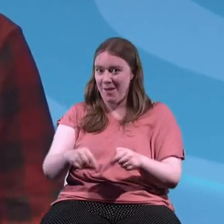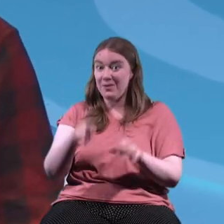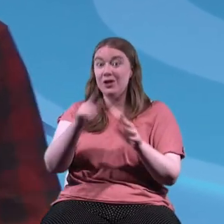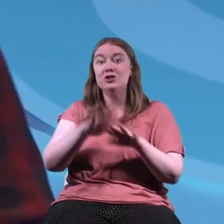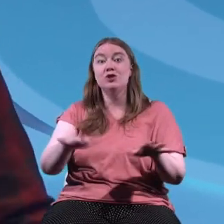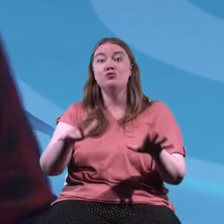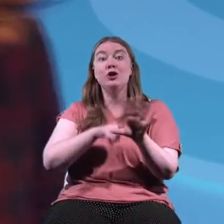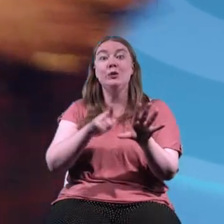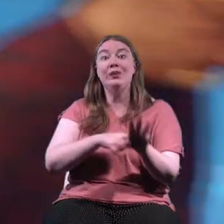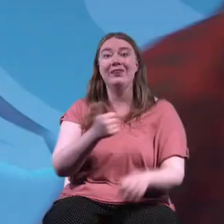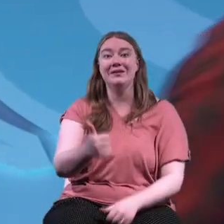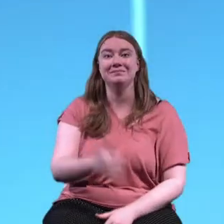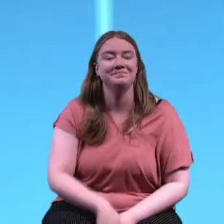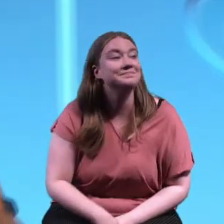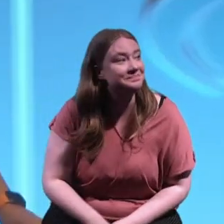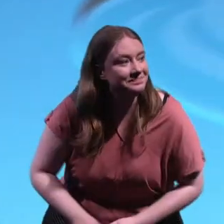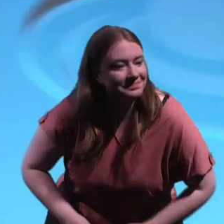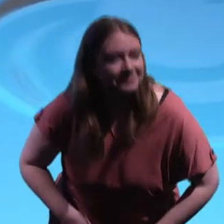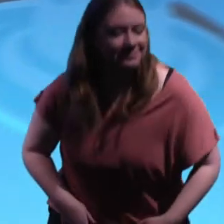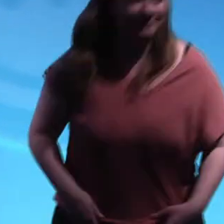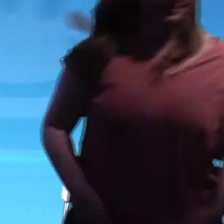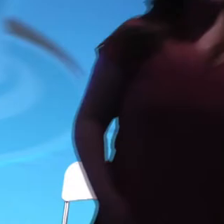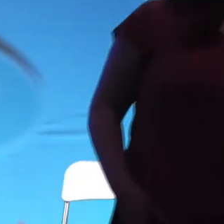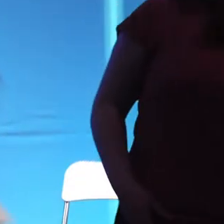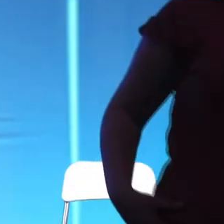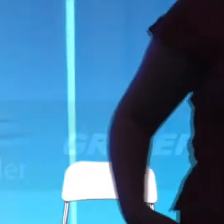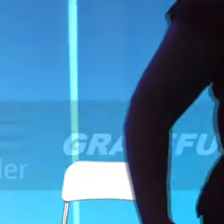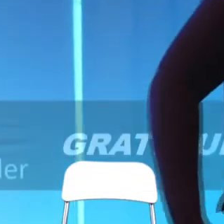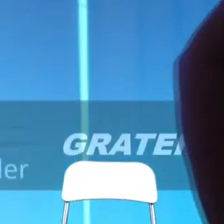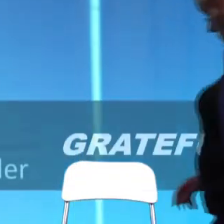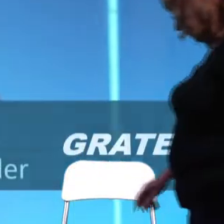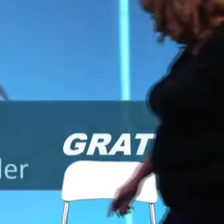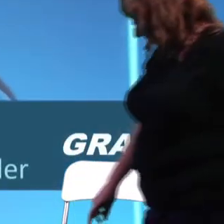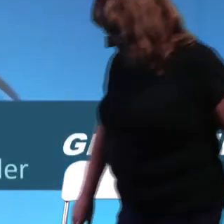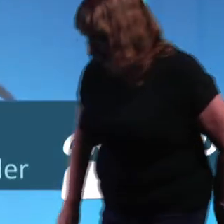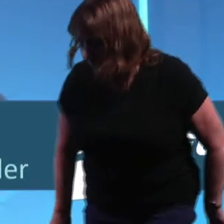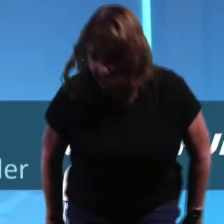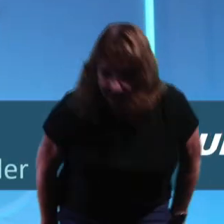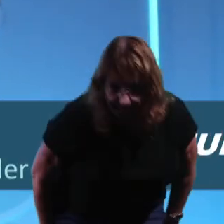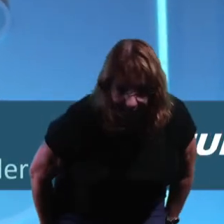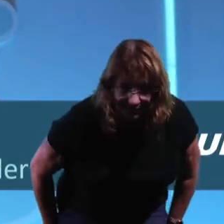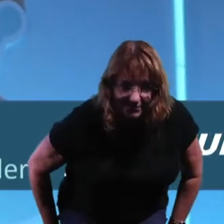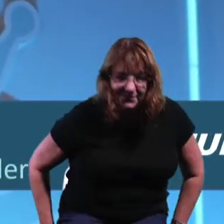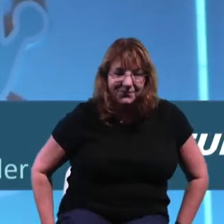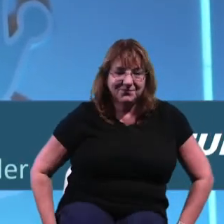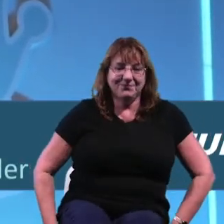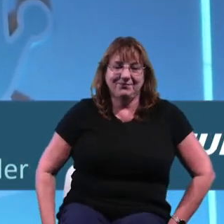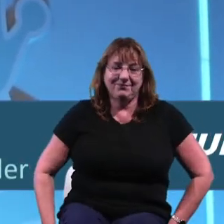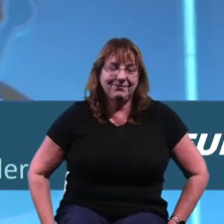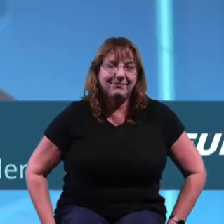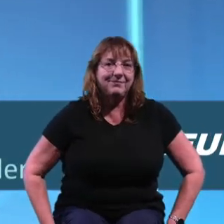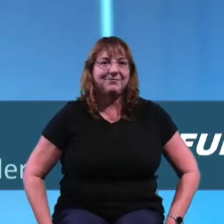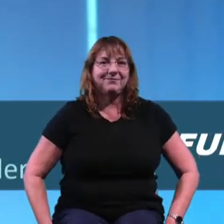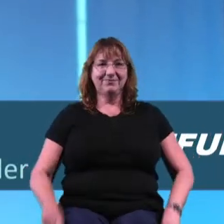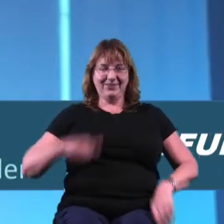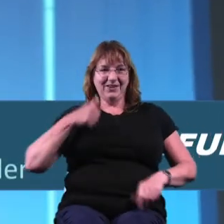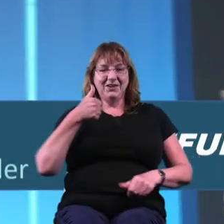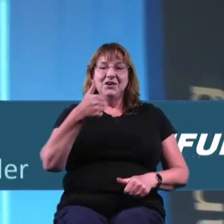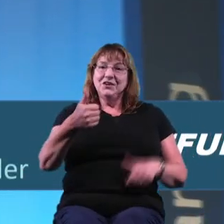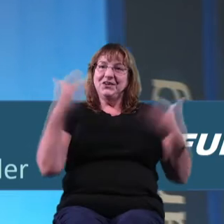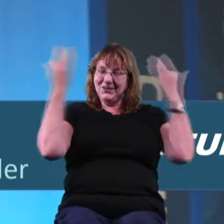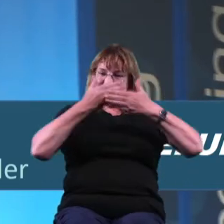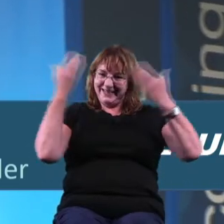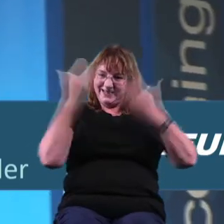youth programmes. Good evening and welcome. We're so excited to welcome you here to Week 2, especially if